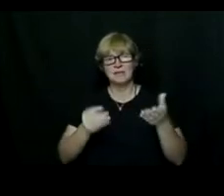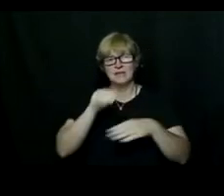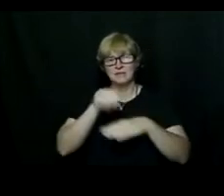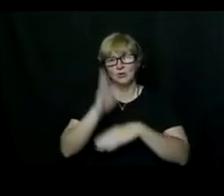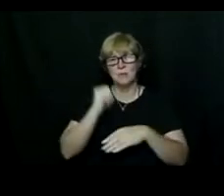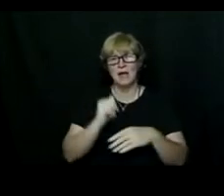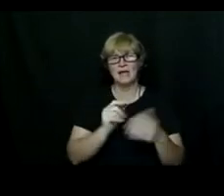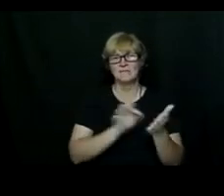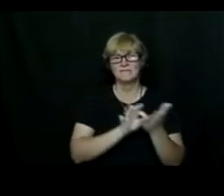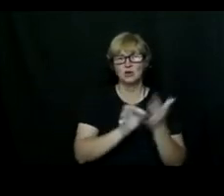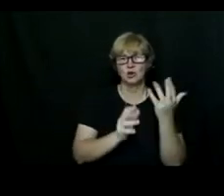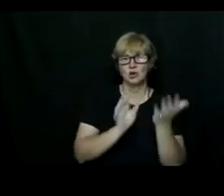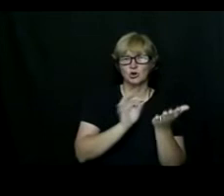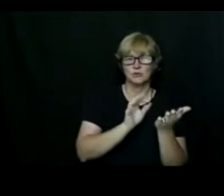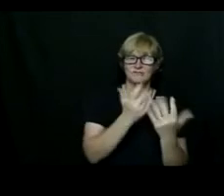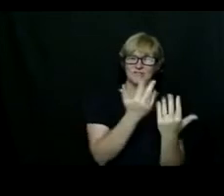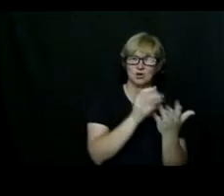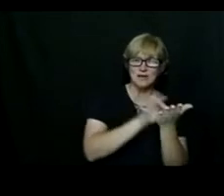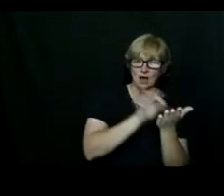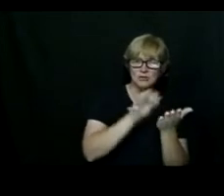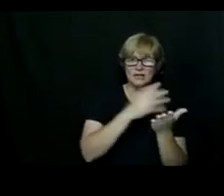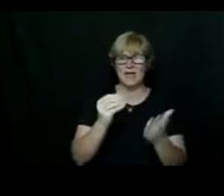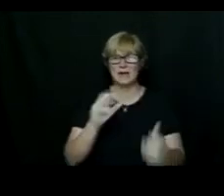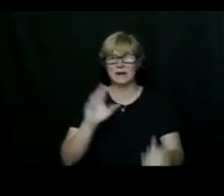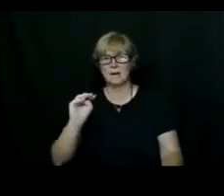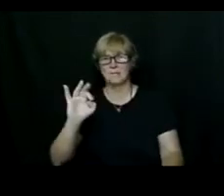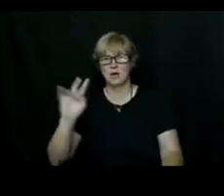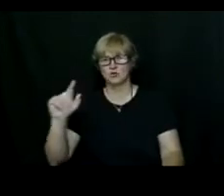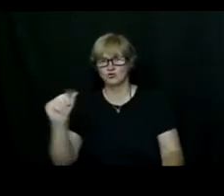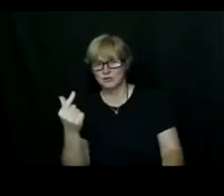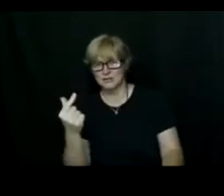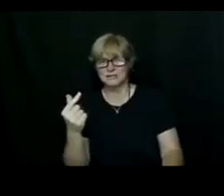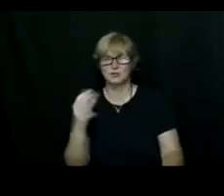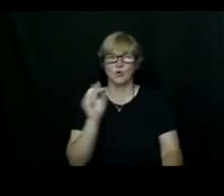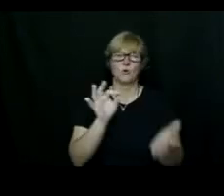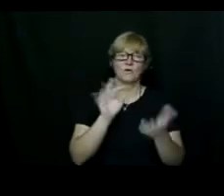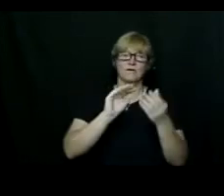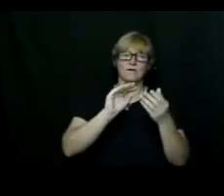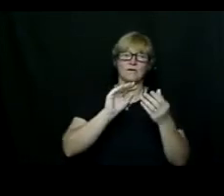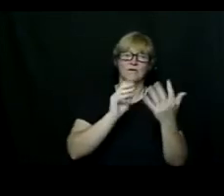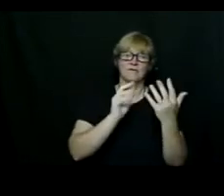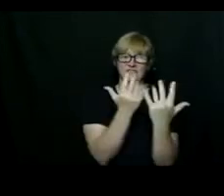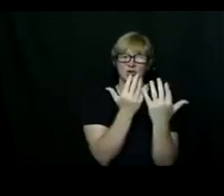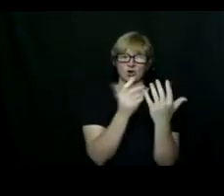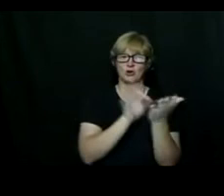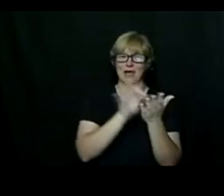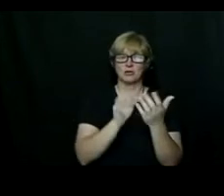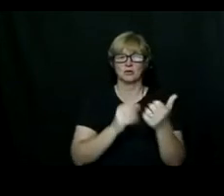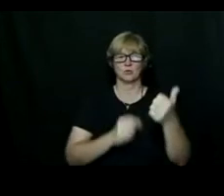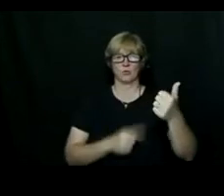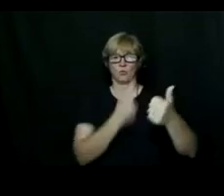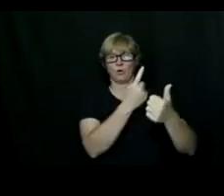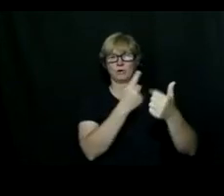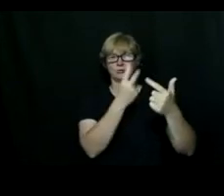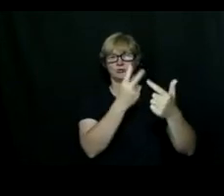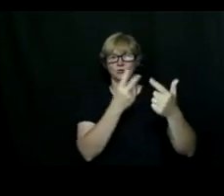finger monitoring, which is what we've already talked about. So finger counting would be counting one by one on your fingers. I'm showing it in